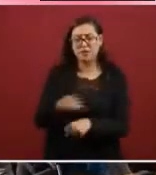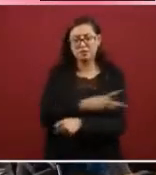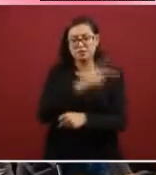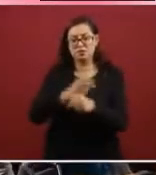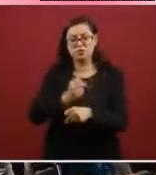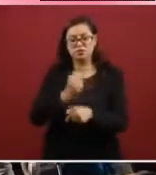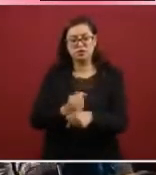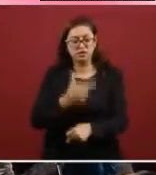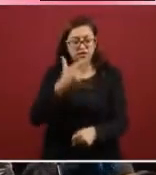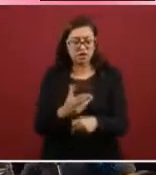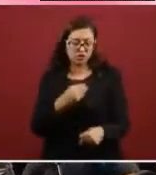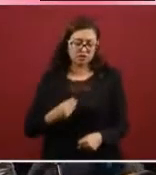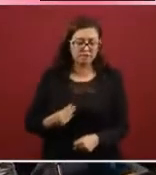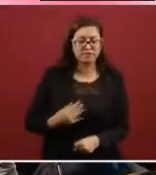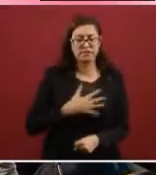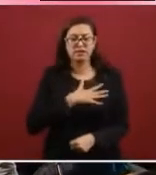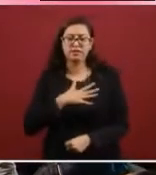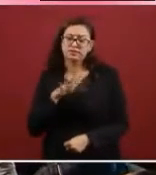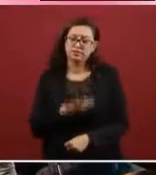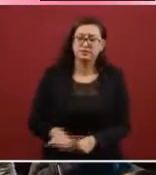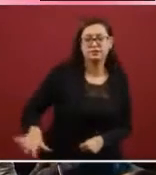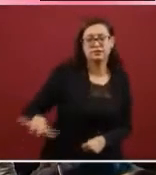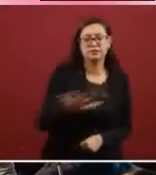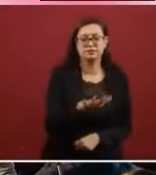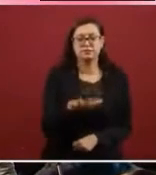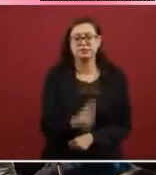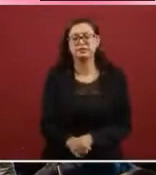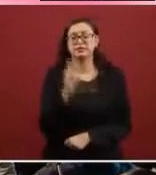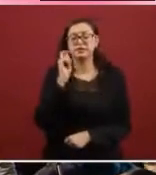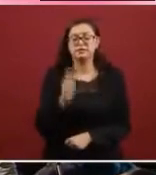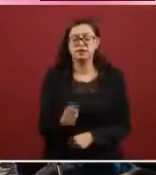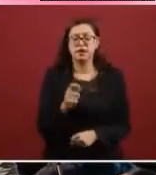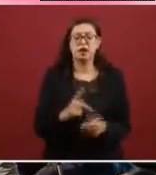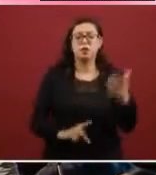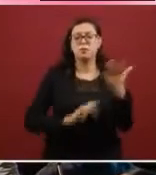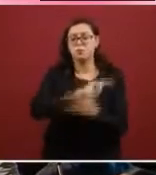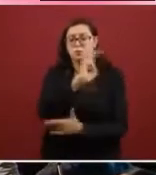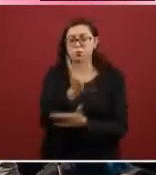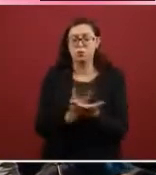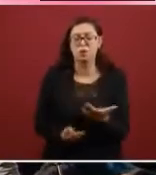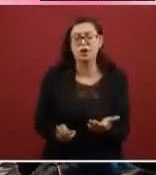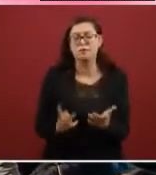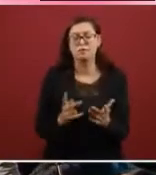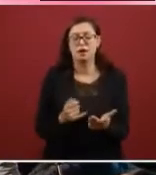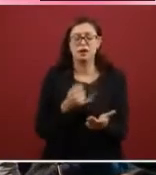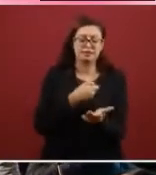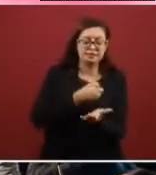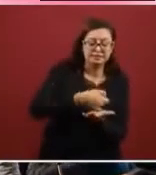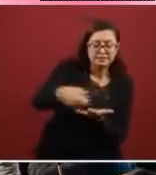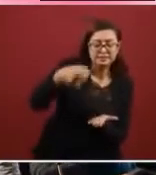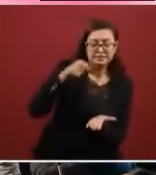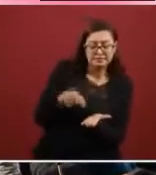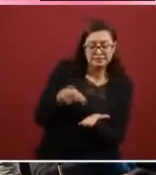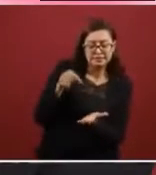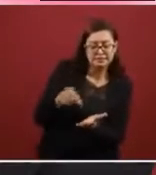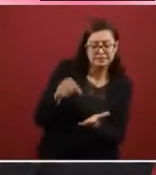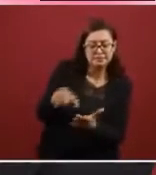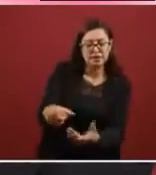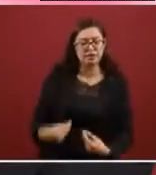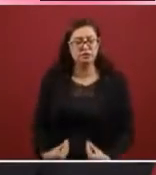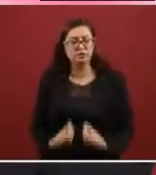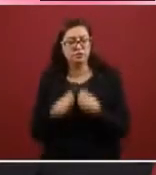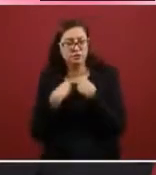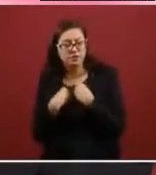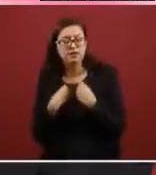Social, tiene present, que ver con la expansión de Sembrando Vida en el sur del país. Planting como ustedes recordarán, el señor presidente de la República